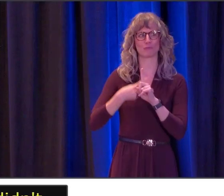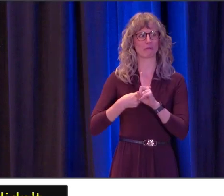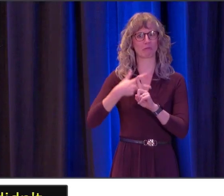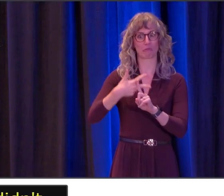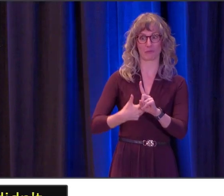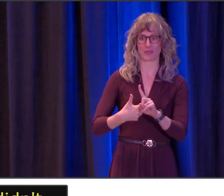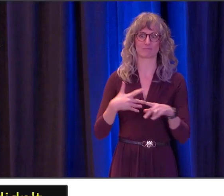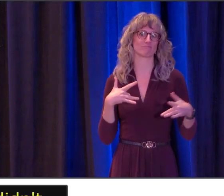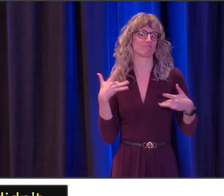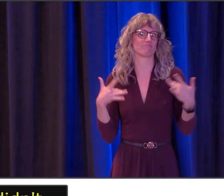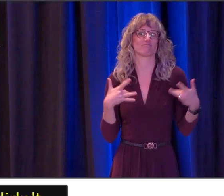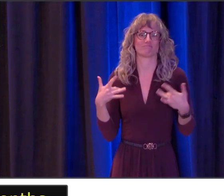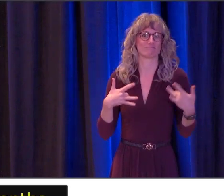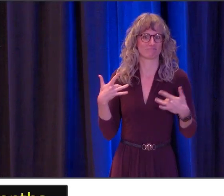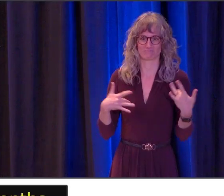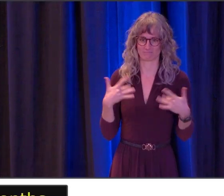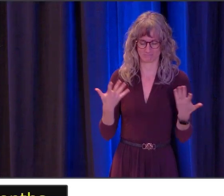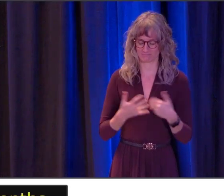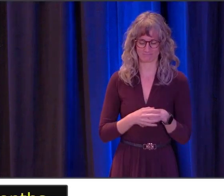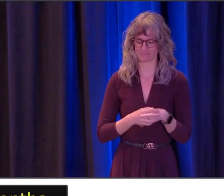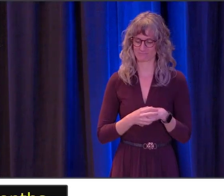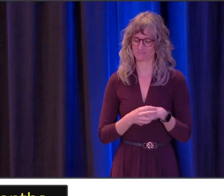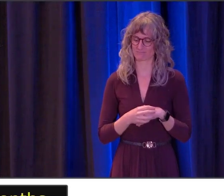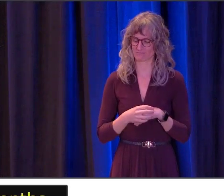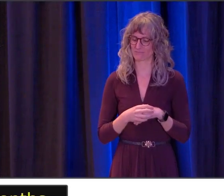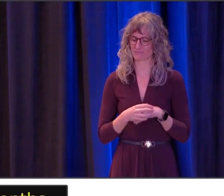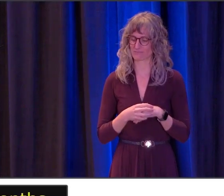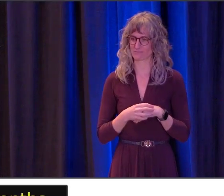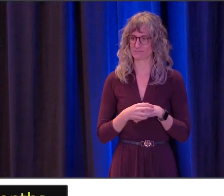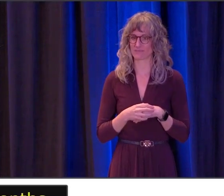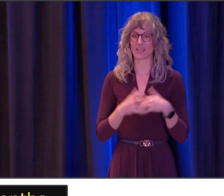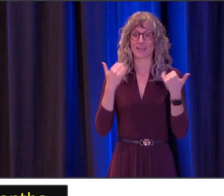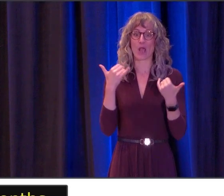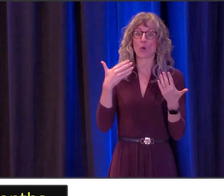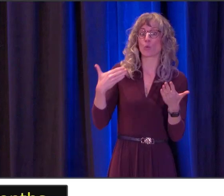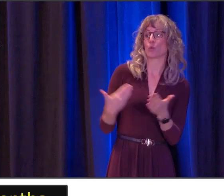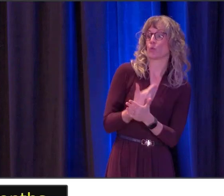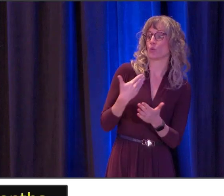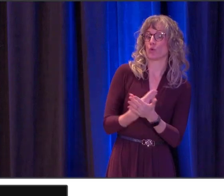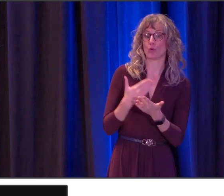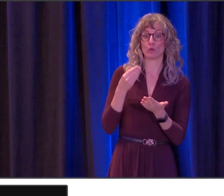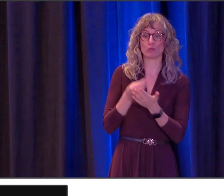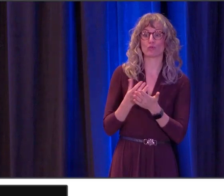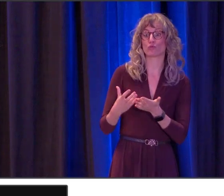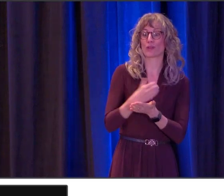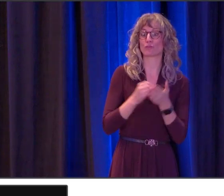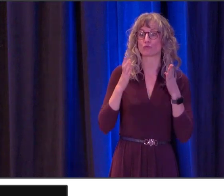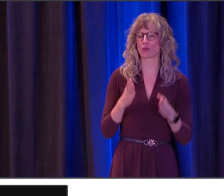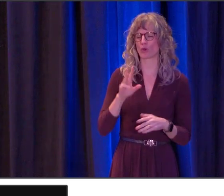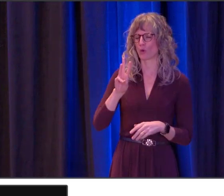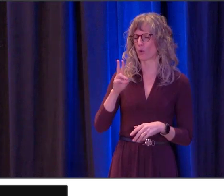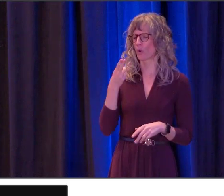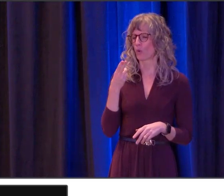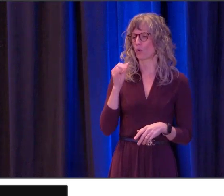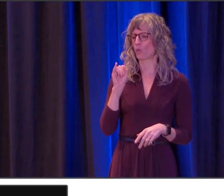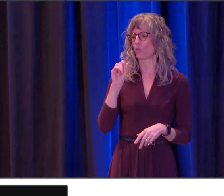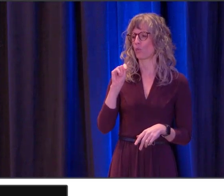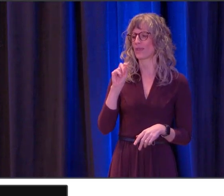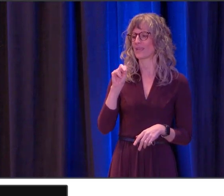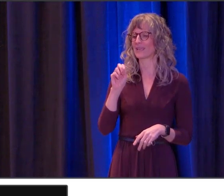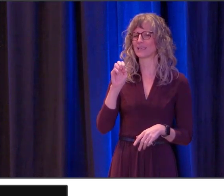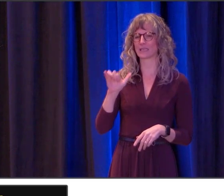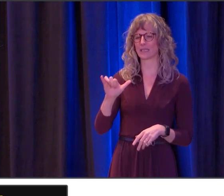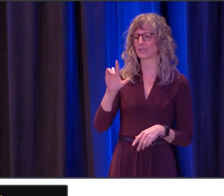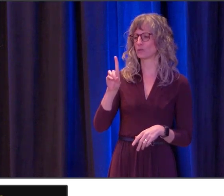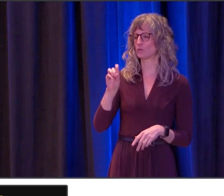very excited for the incoming treasurer, Whitney Doyle, that she has a really good foundation